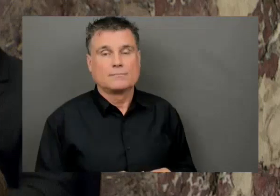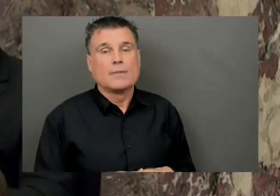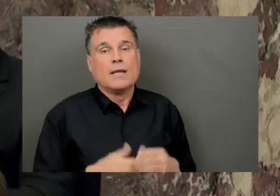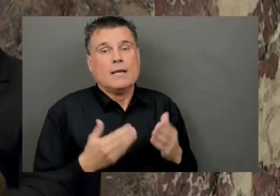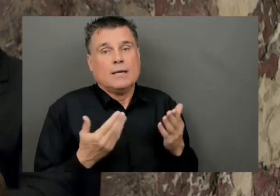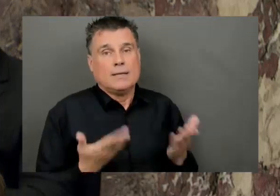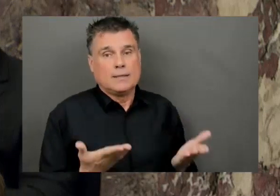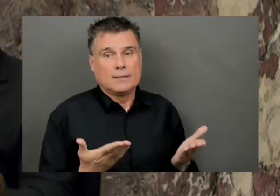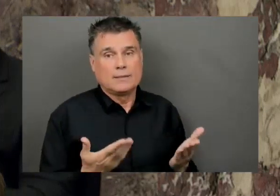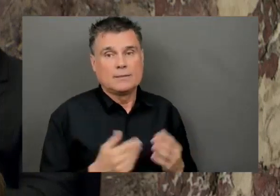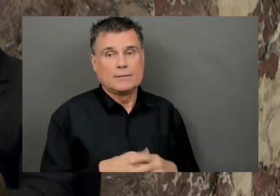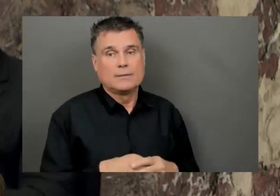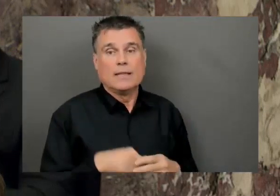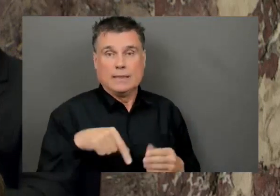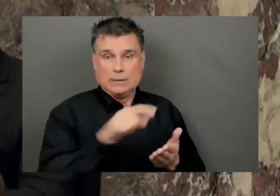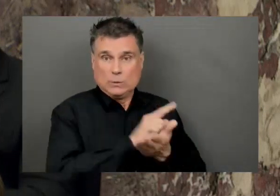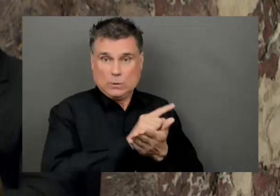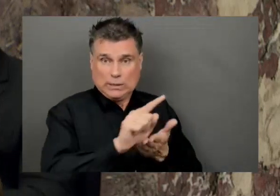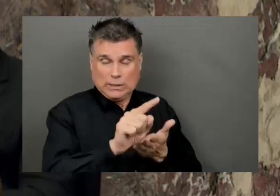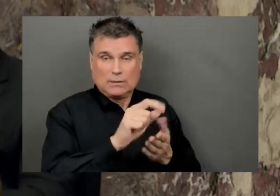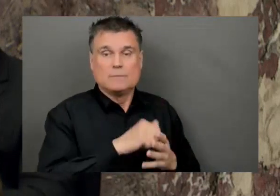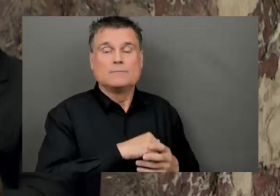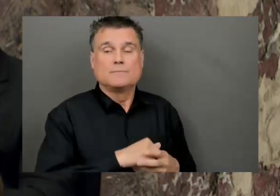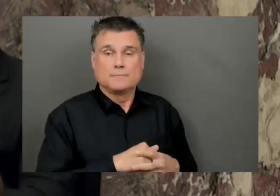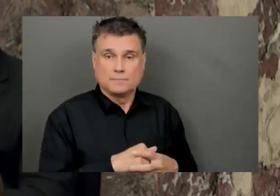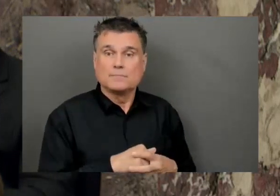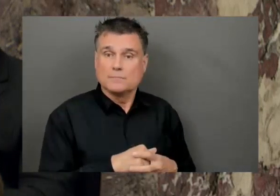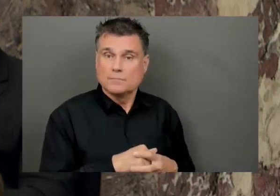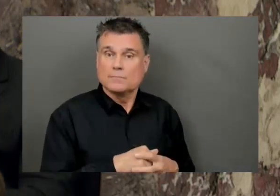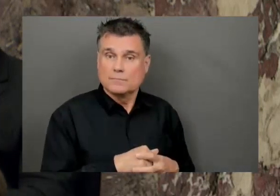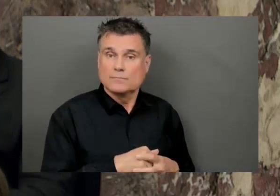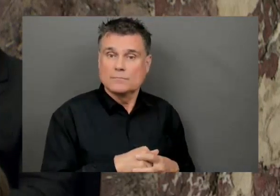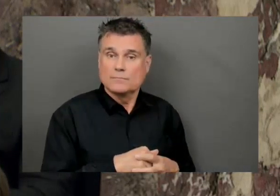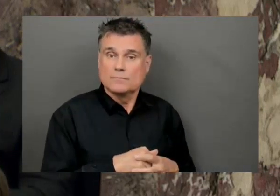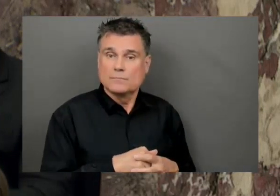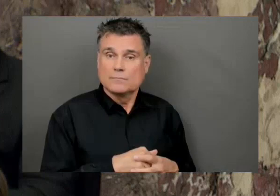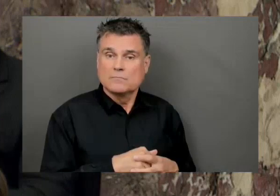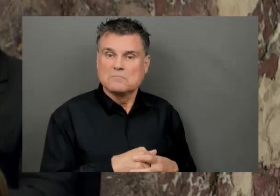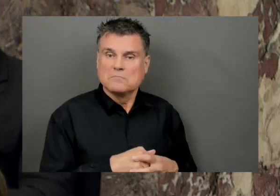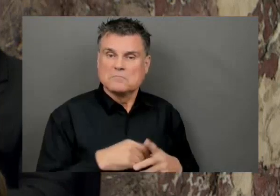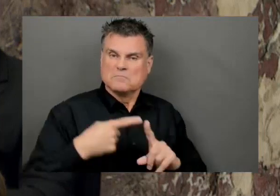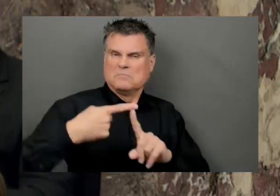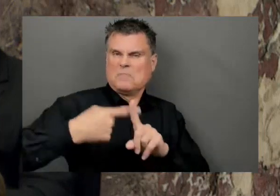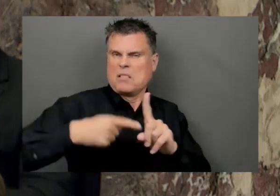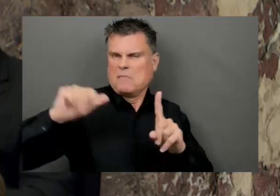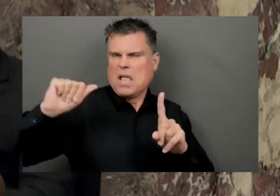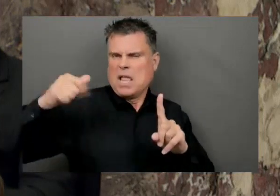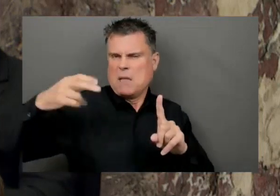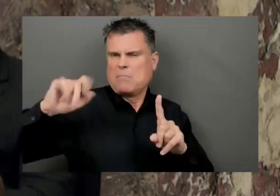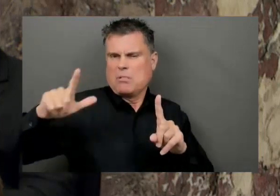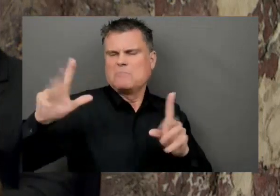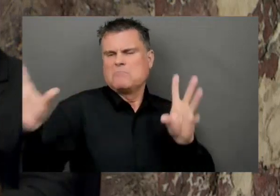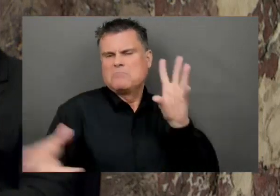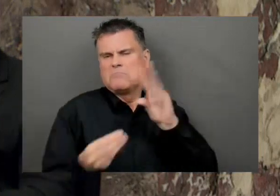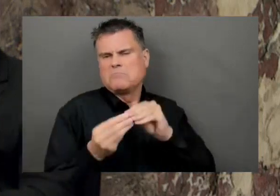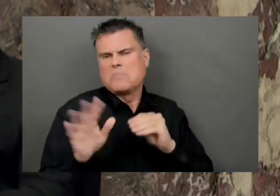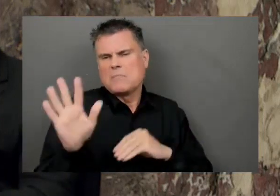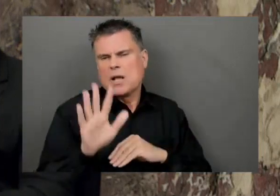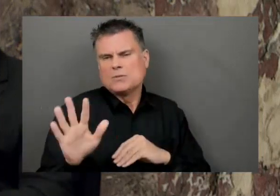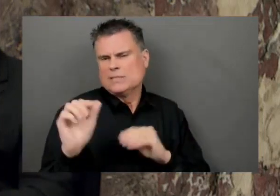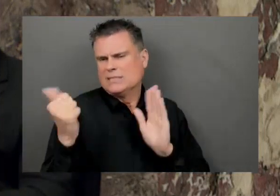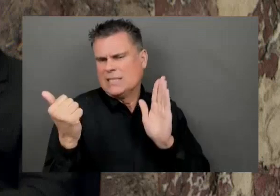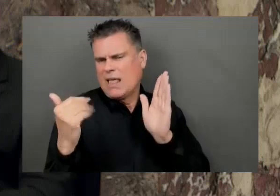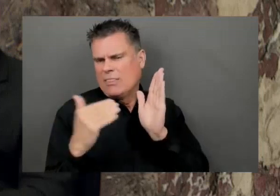have about 10,100 people admitted to our acute care facilities